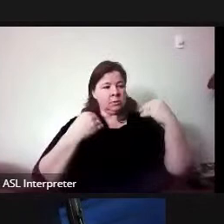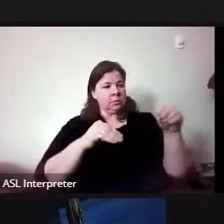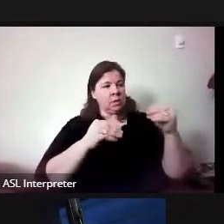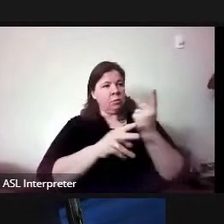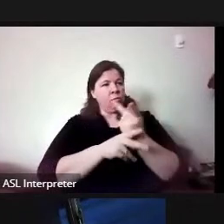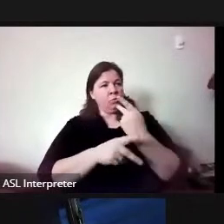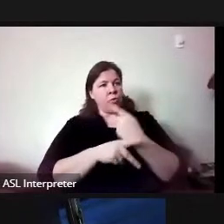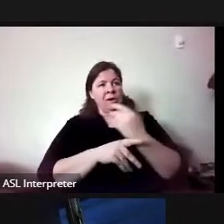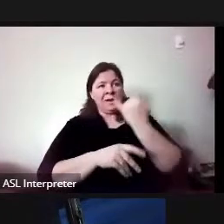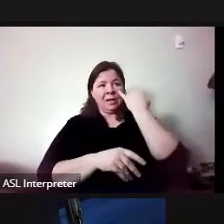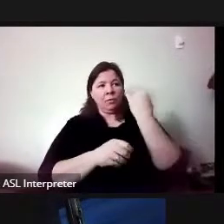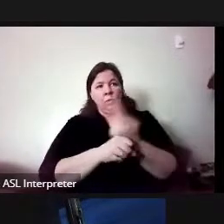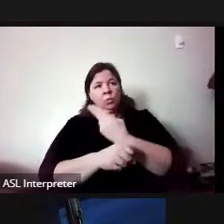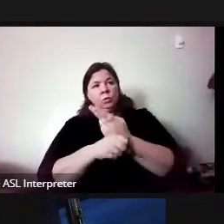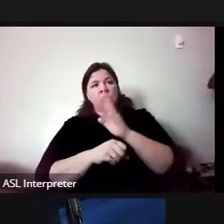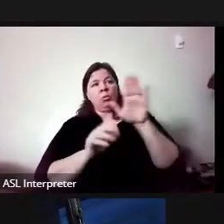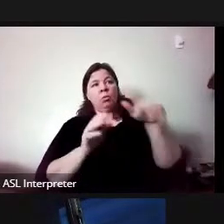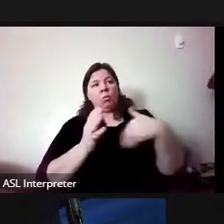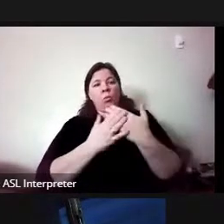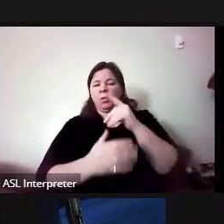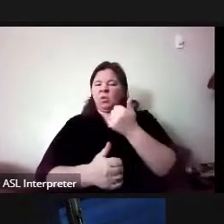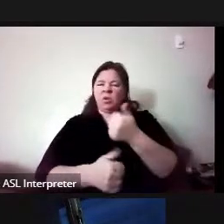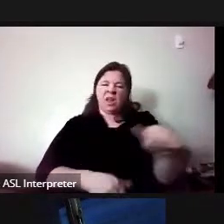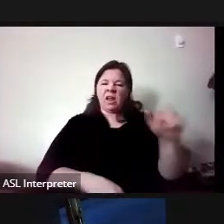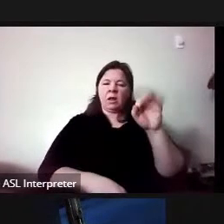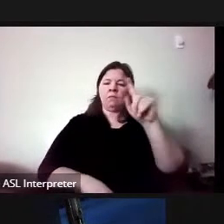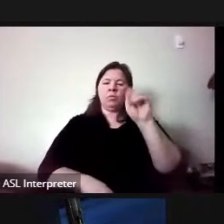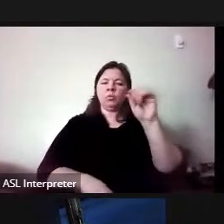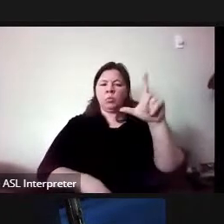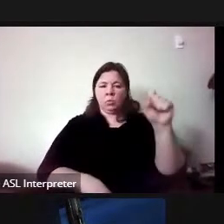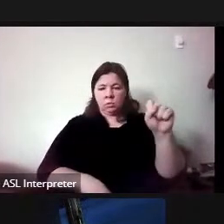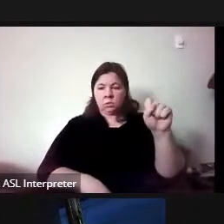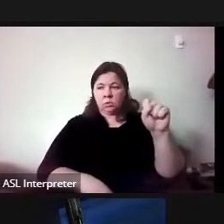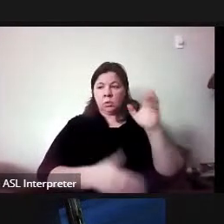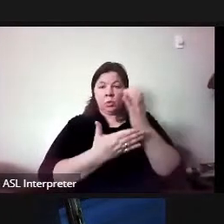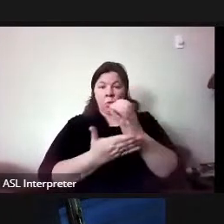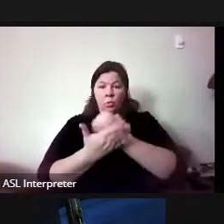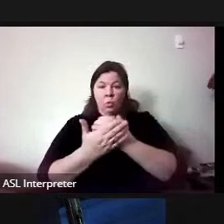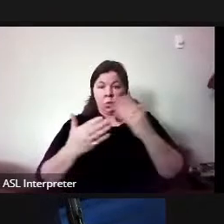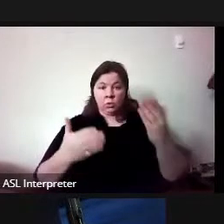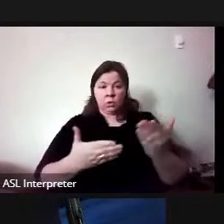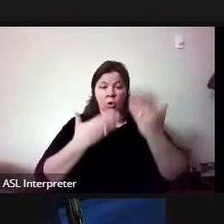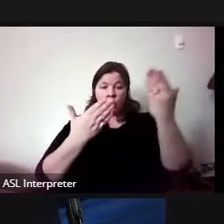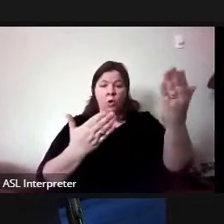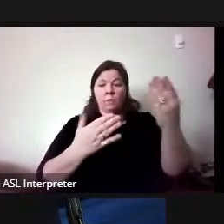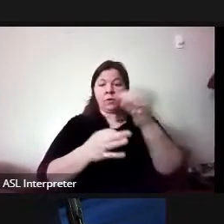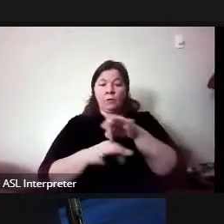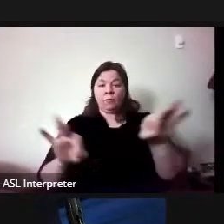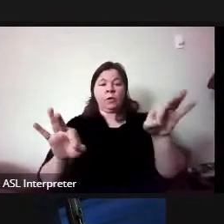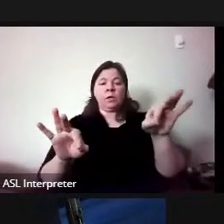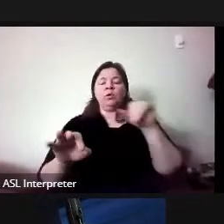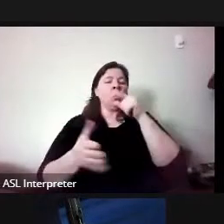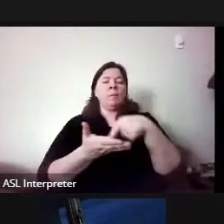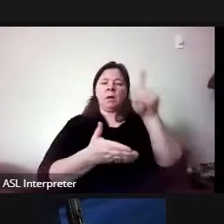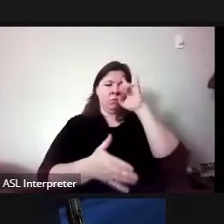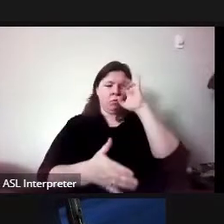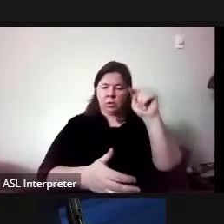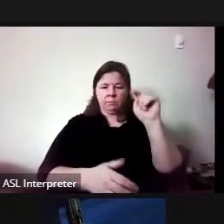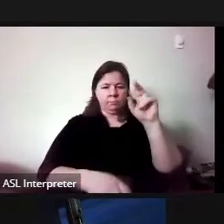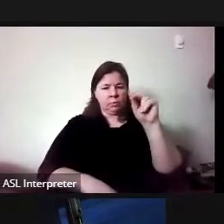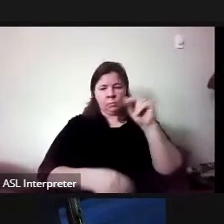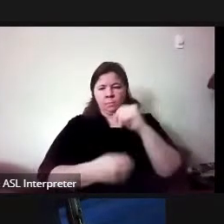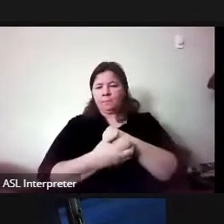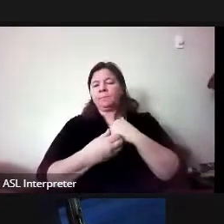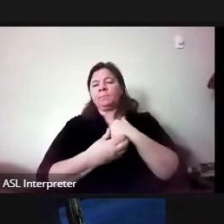order to use any of the tools. But if the course that's offered is free, you won't pay for that course. And